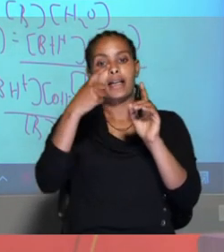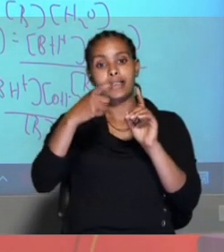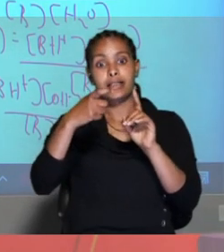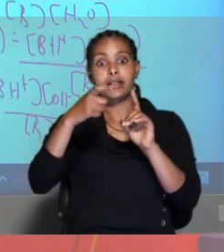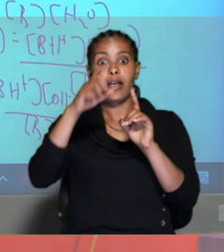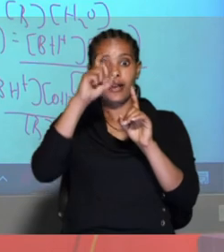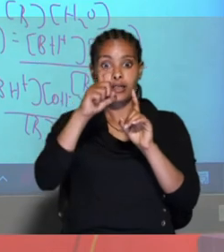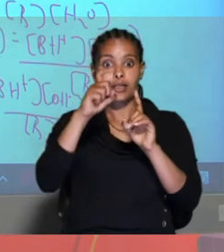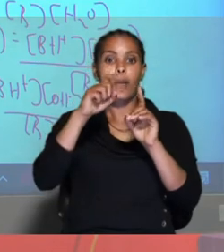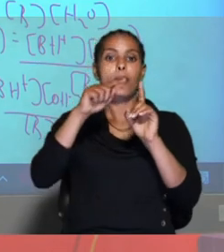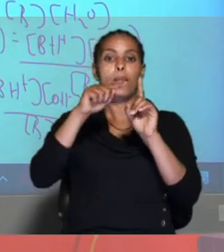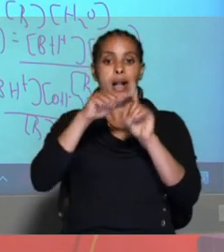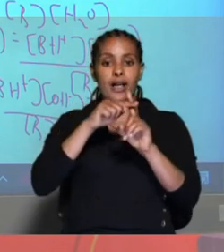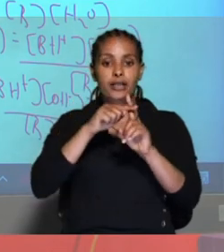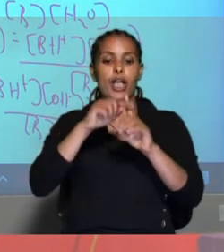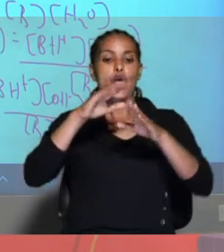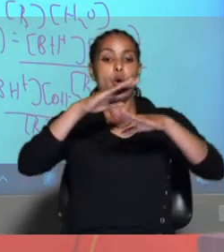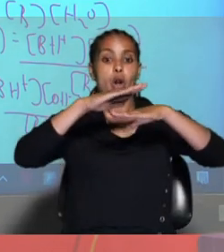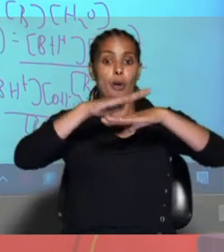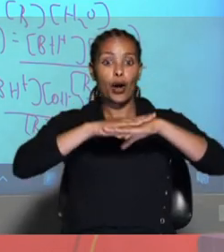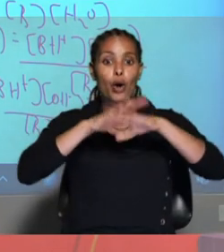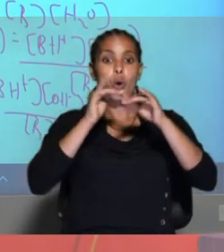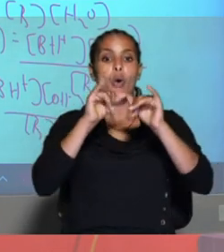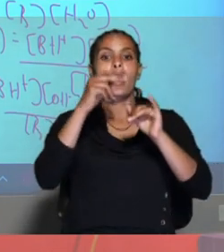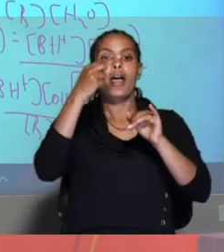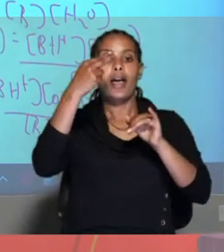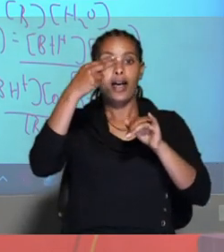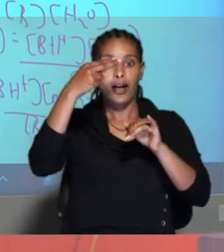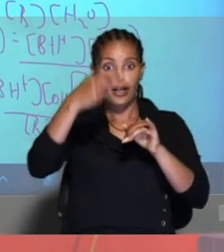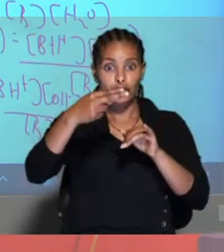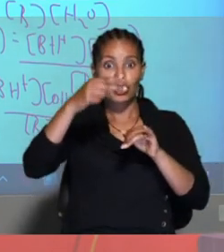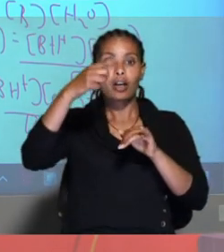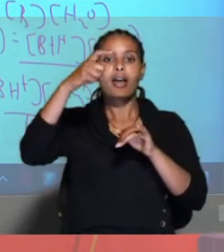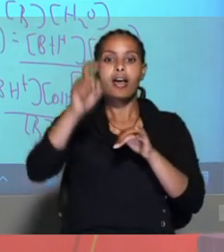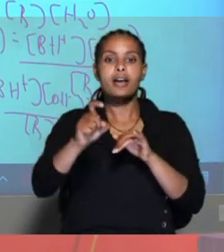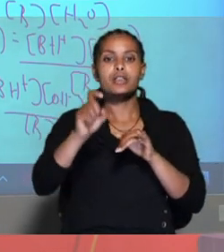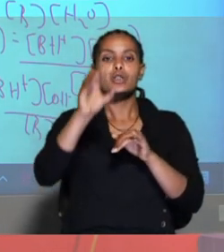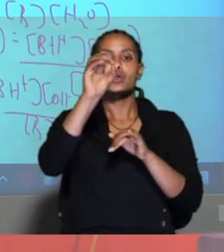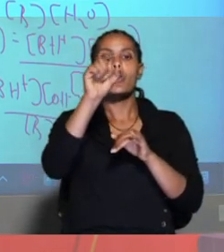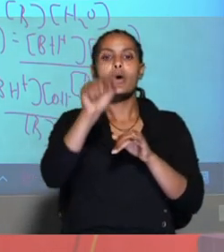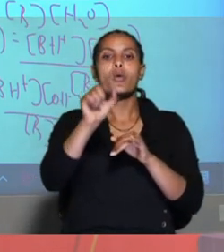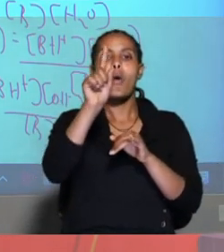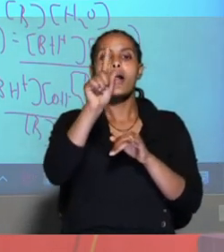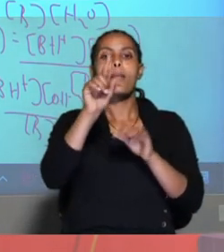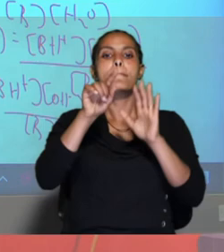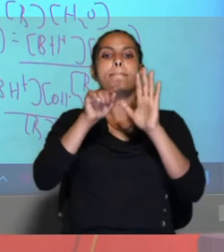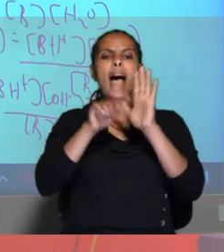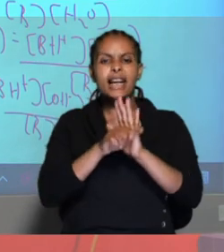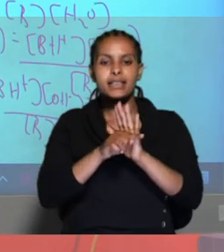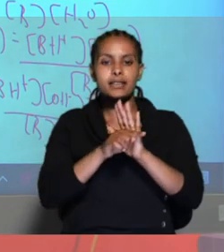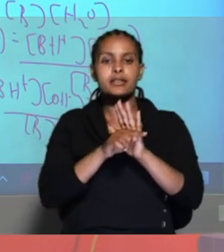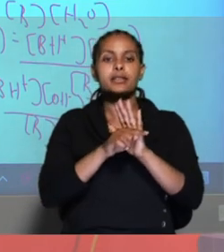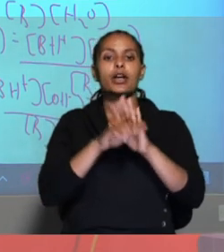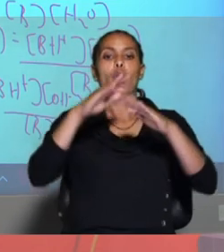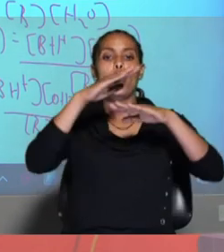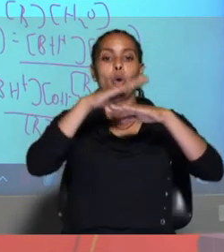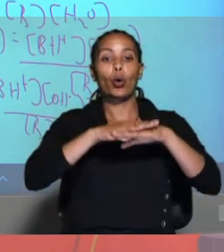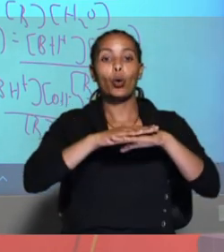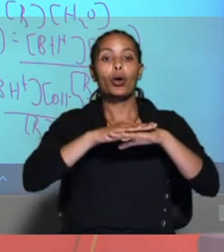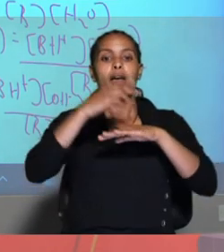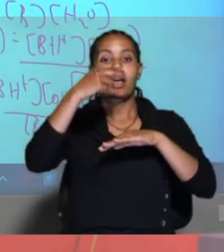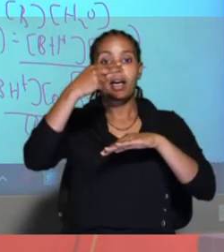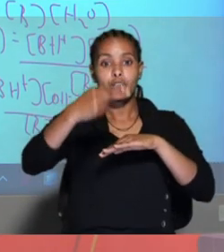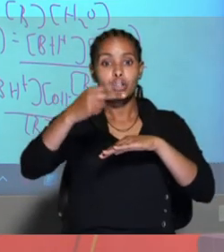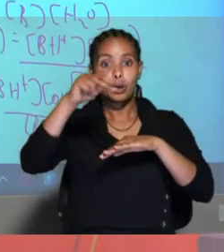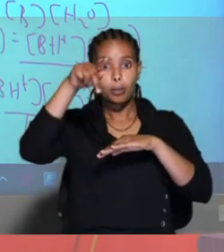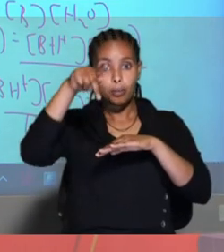X. Equilibrium concentration of HX is 0.1 minus X. Equilibrium concentration of H